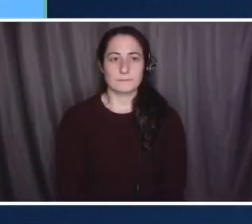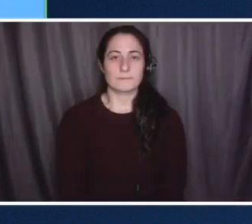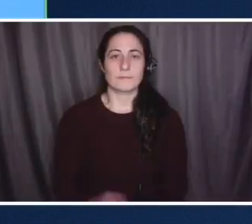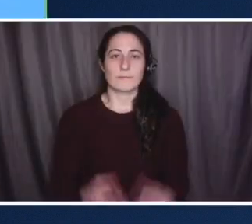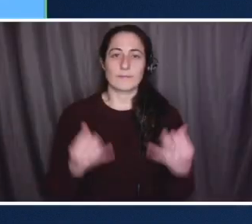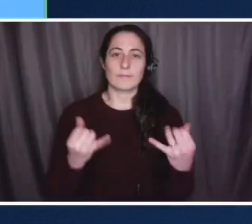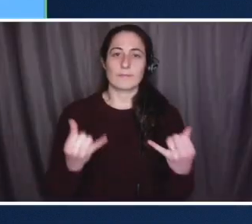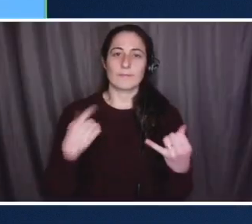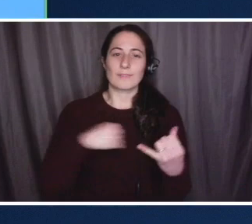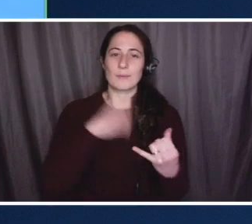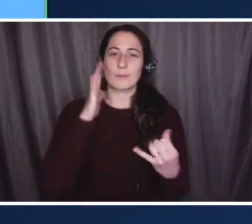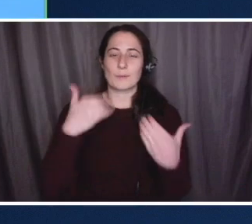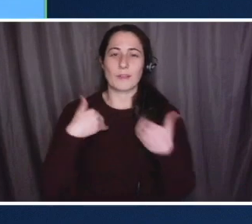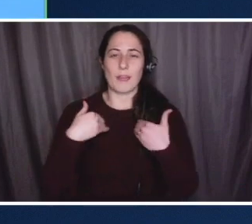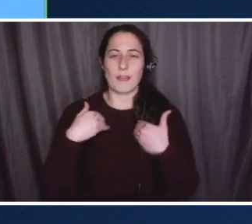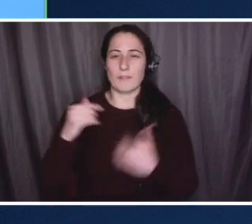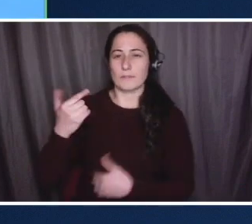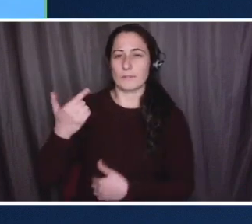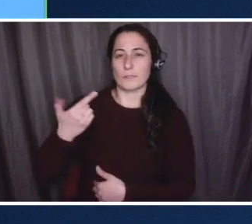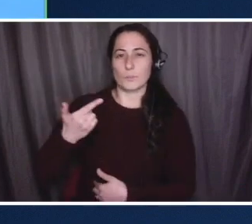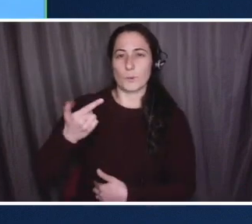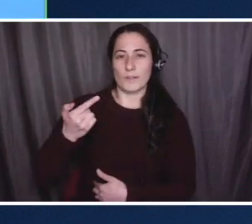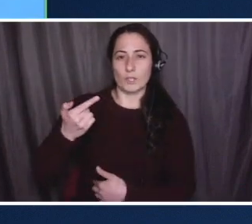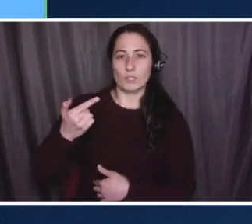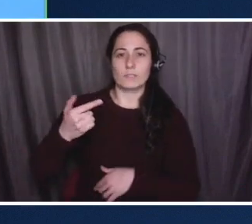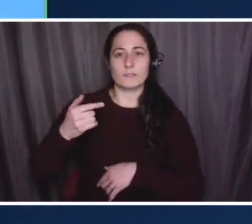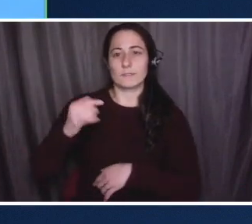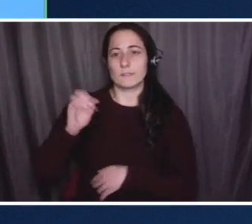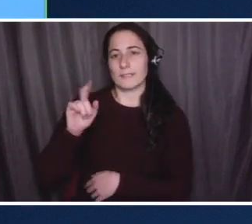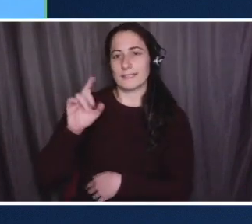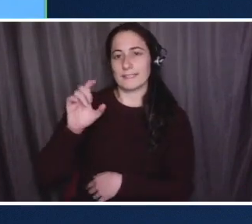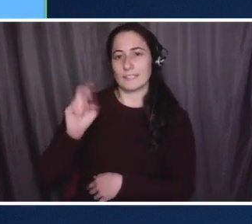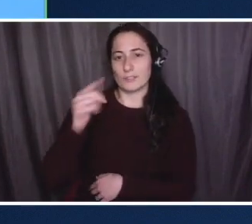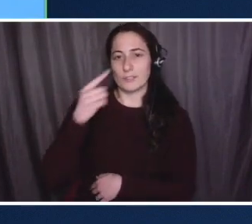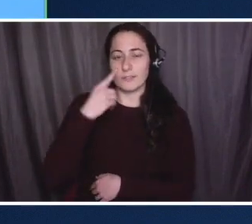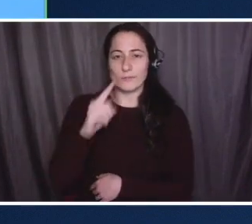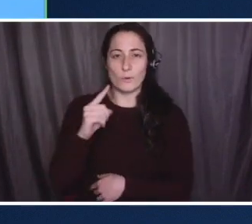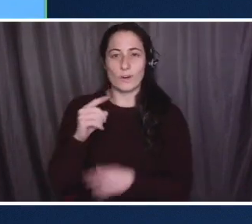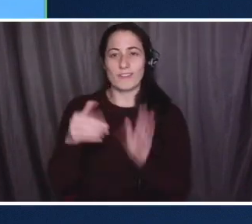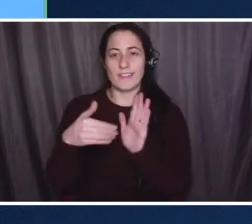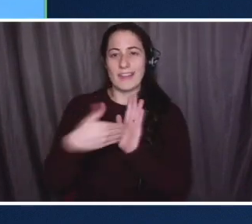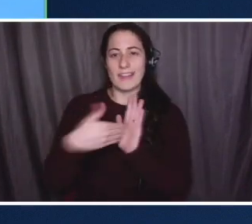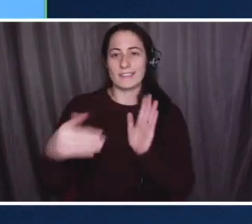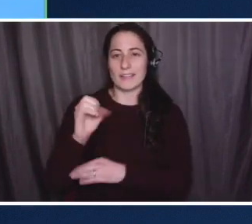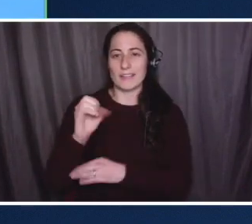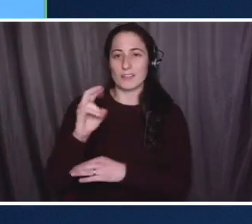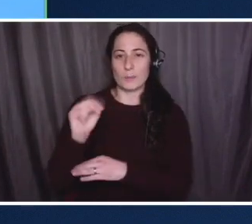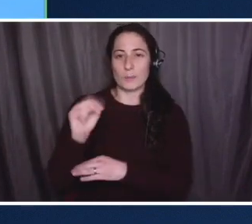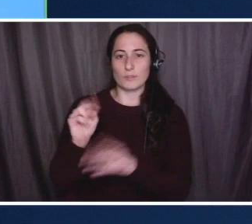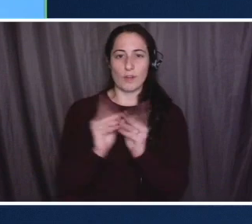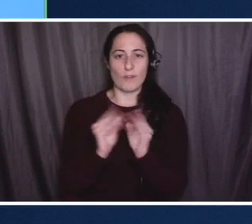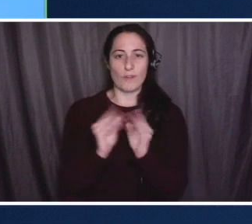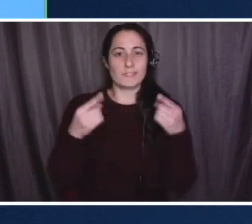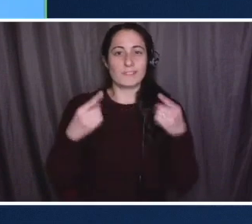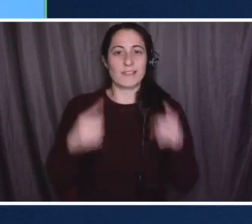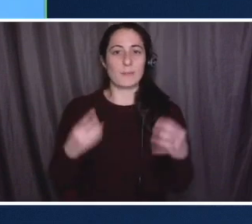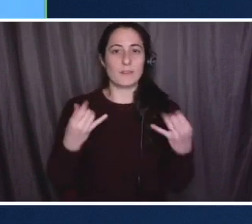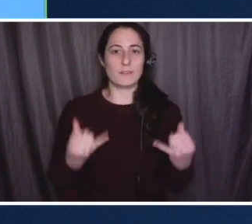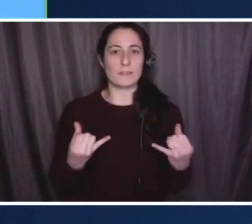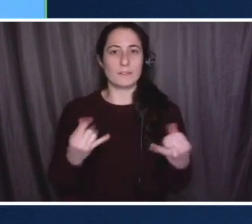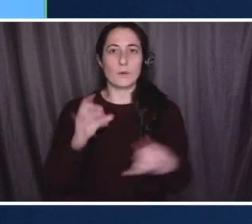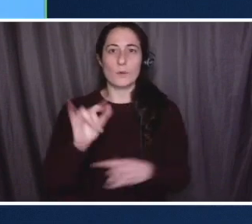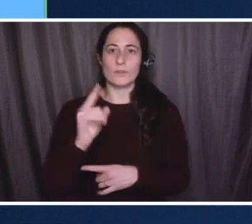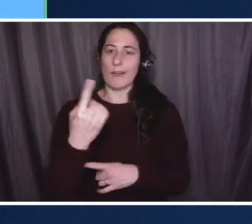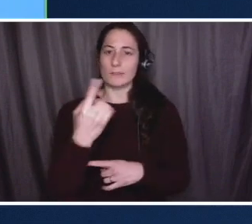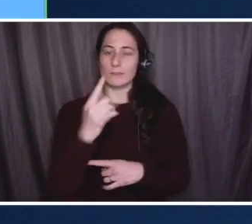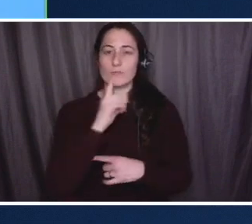21st edition already of the International Anti-Corruption Conference this year. And this is really one of the signature